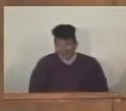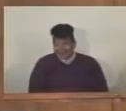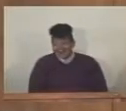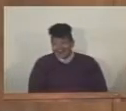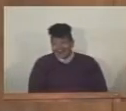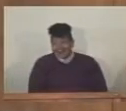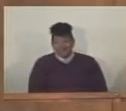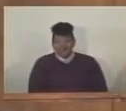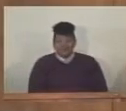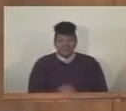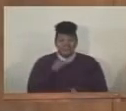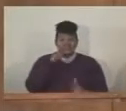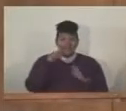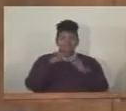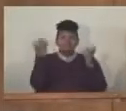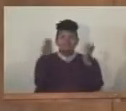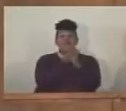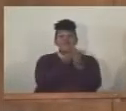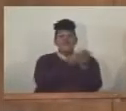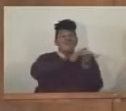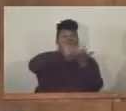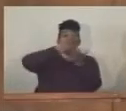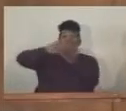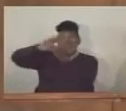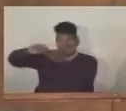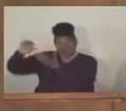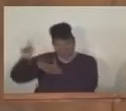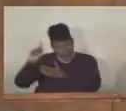city? Did they fall asleep?